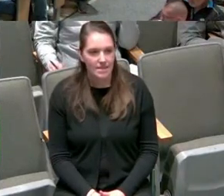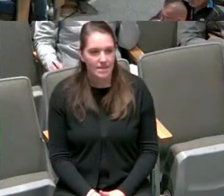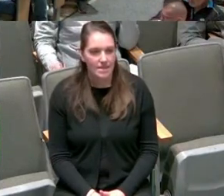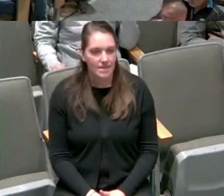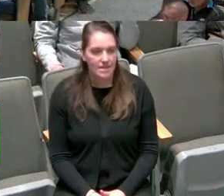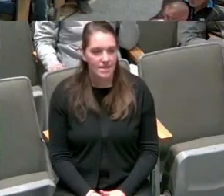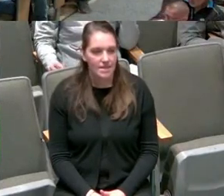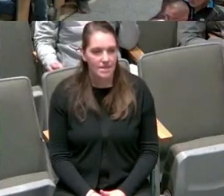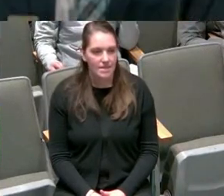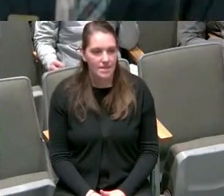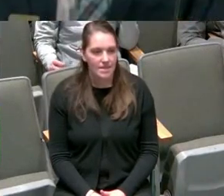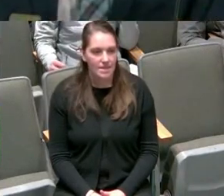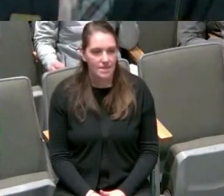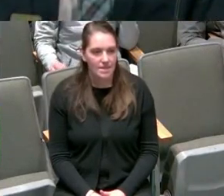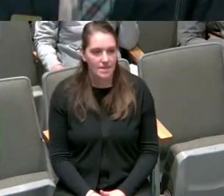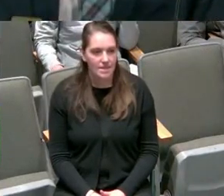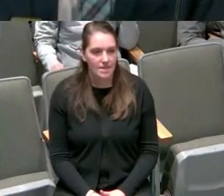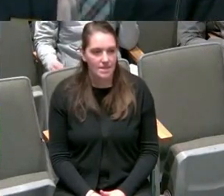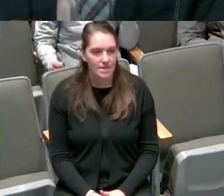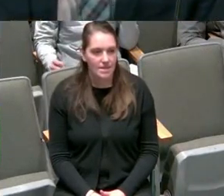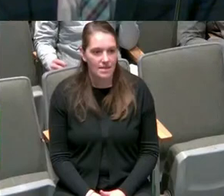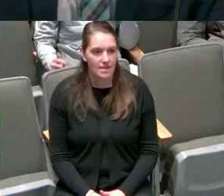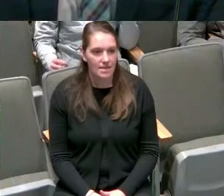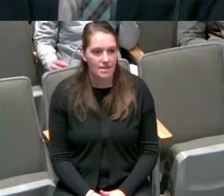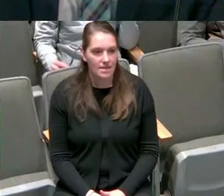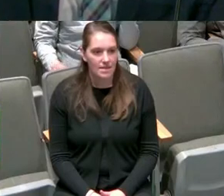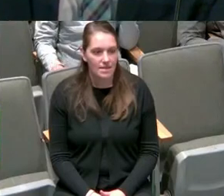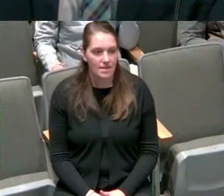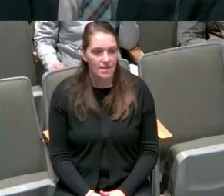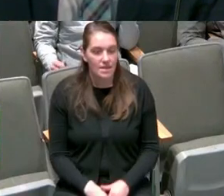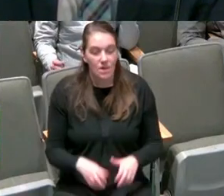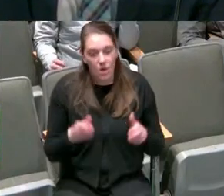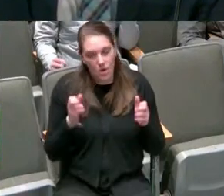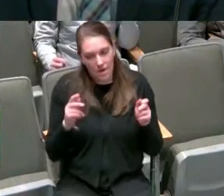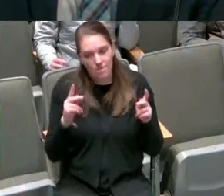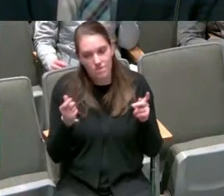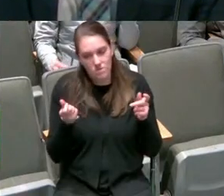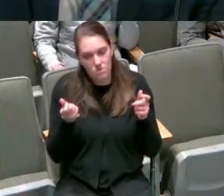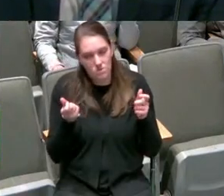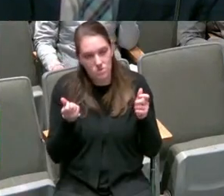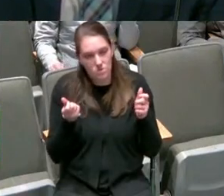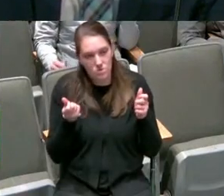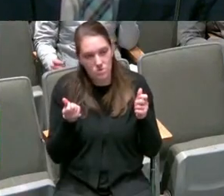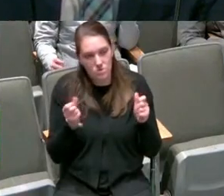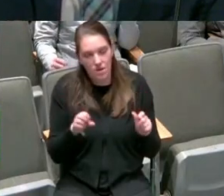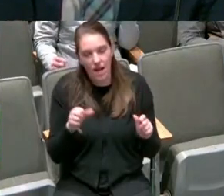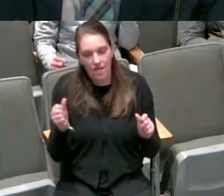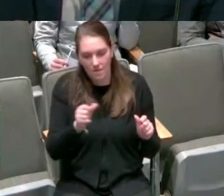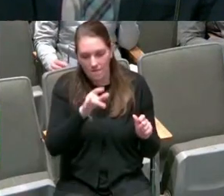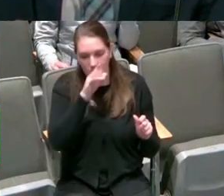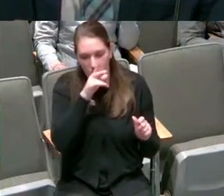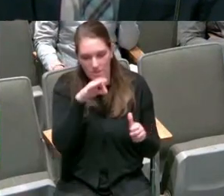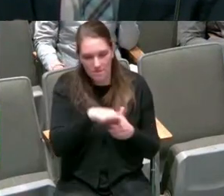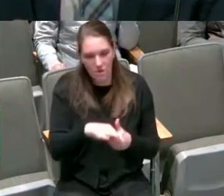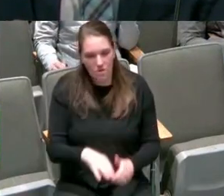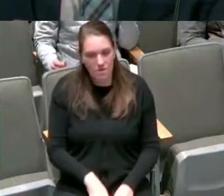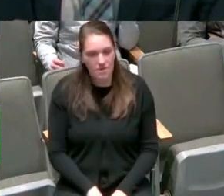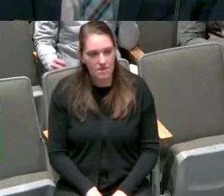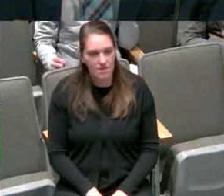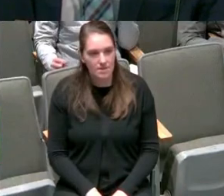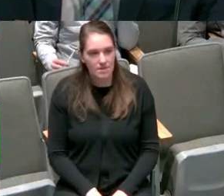I'm trying okay well we'll we'll try another Voice vote